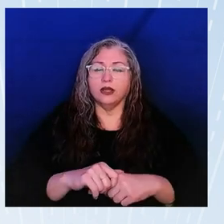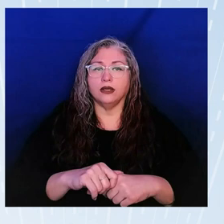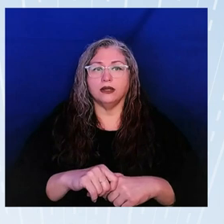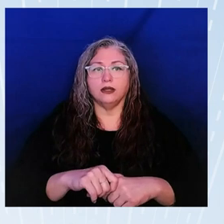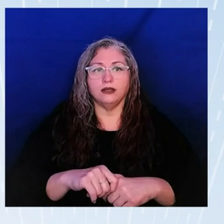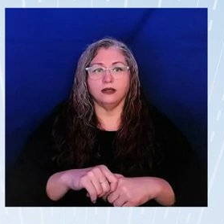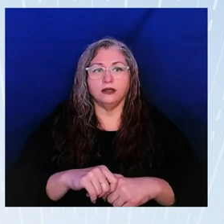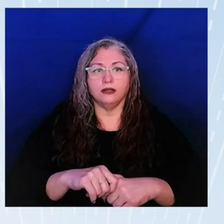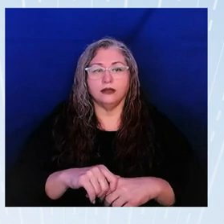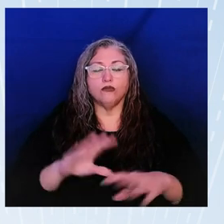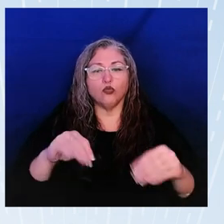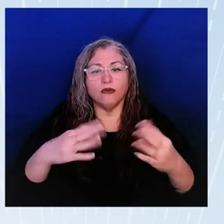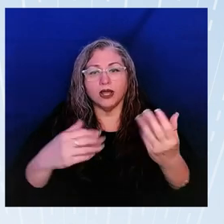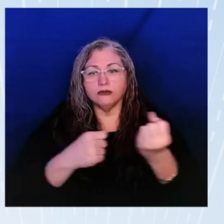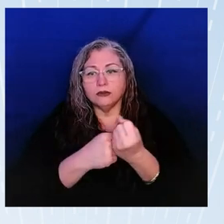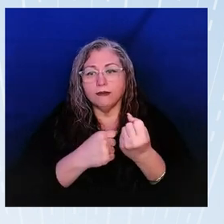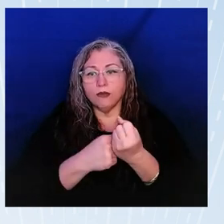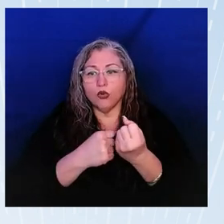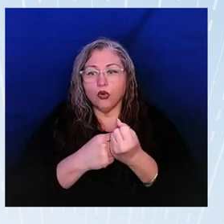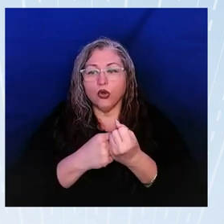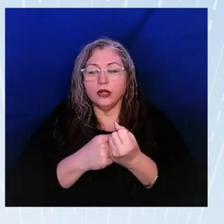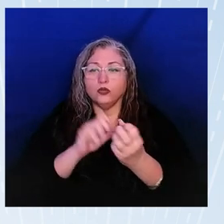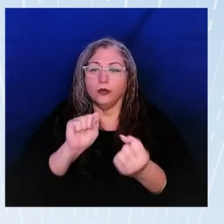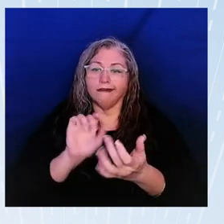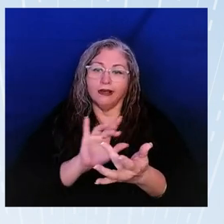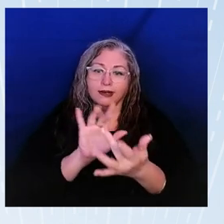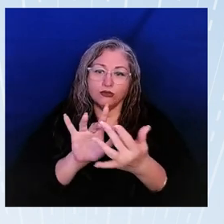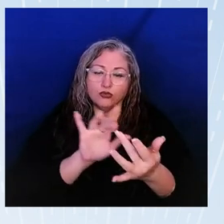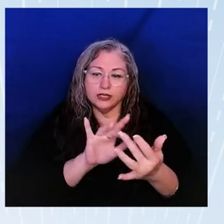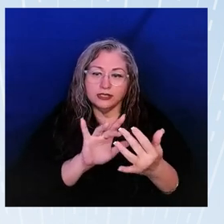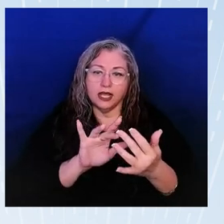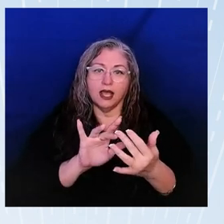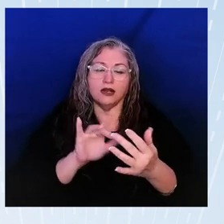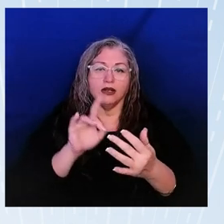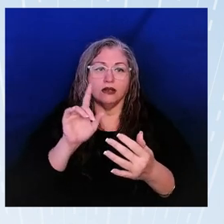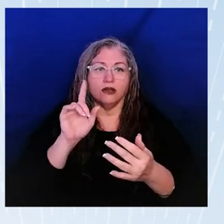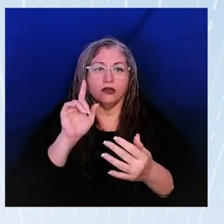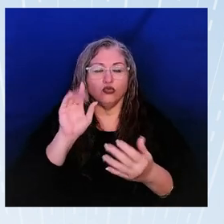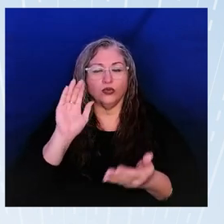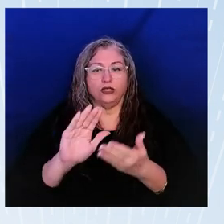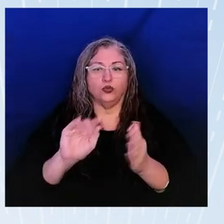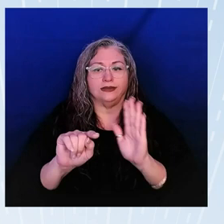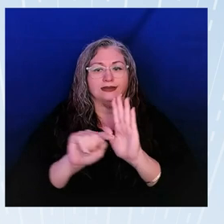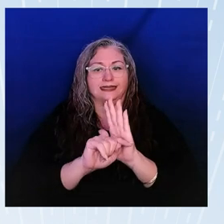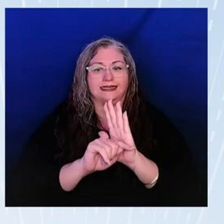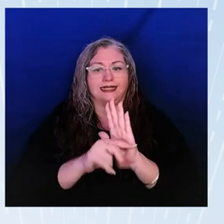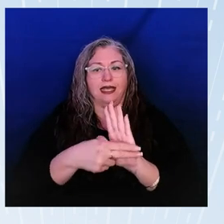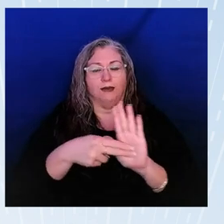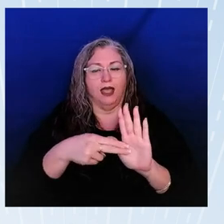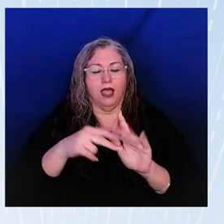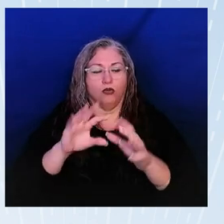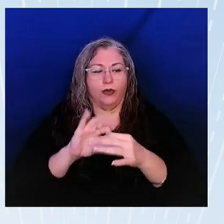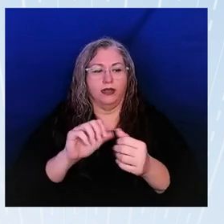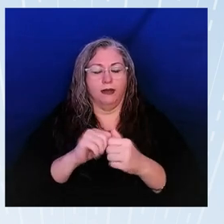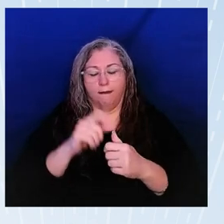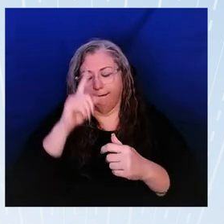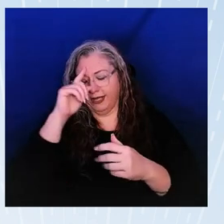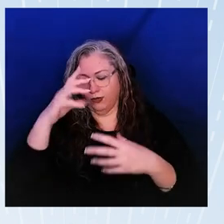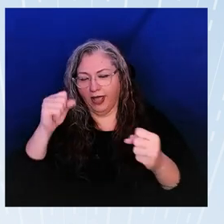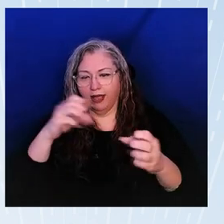and providing support who can reach out for stigma, to reduce the stigma around surrounding mental health and substance